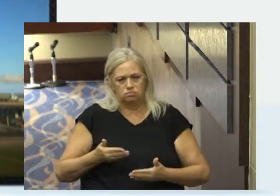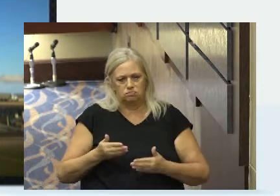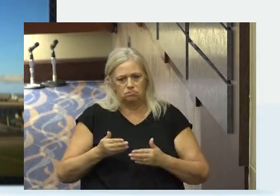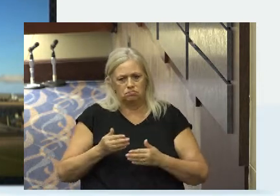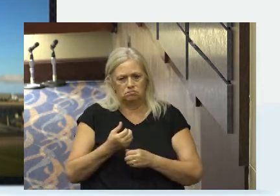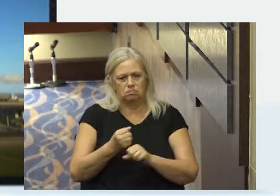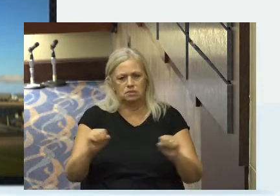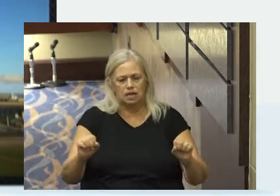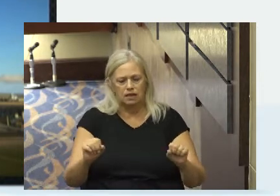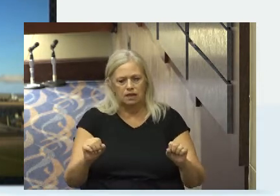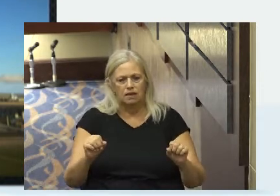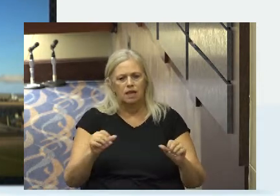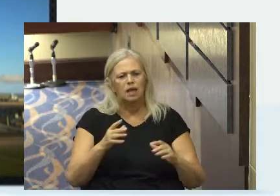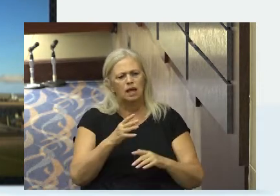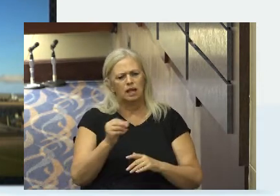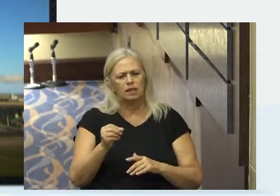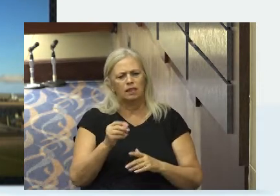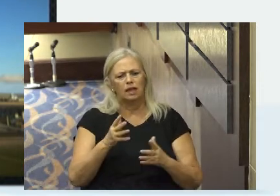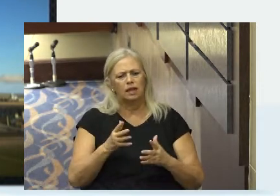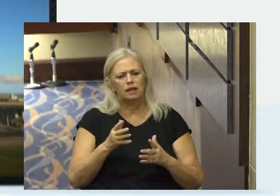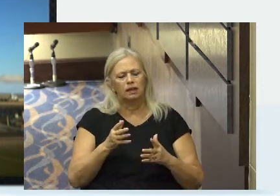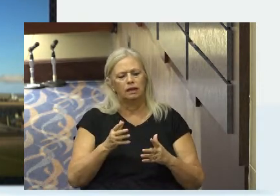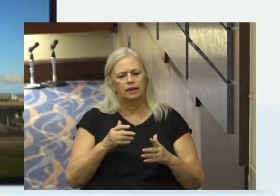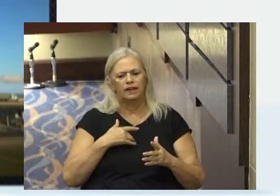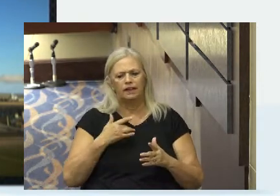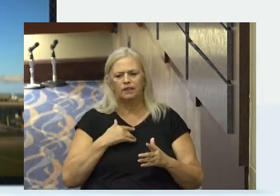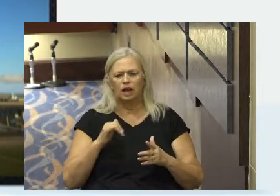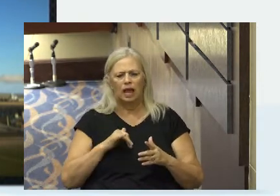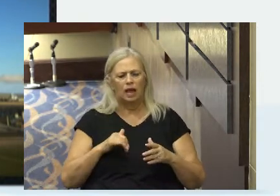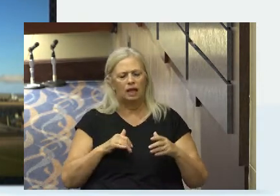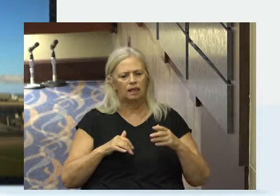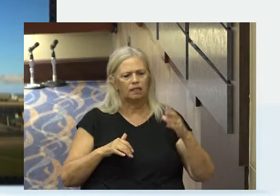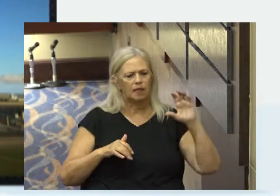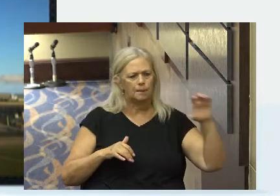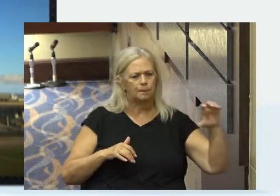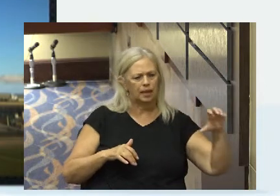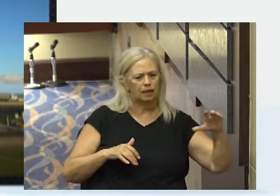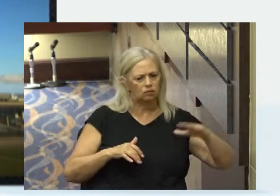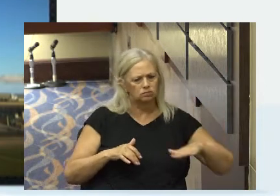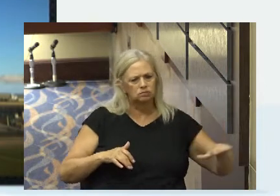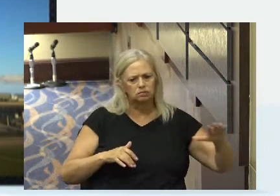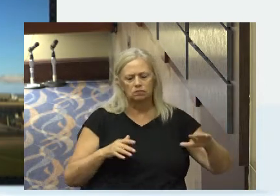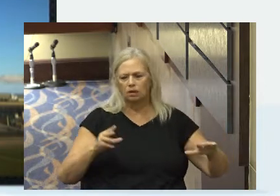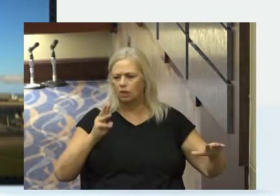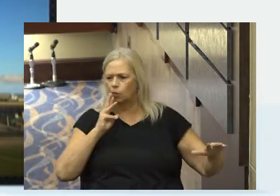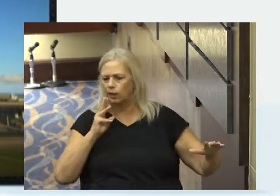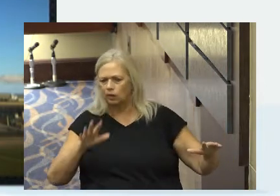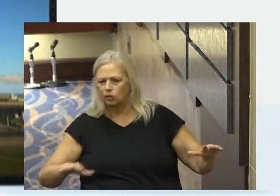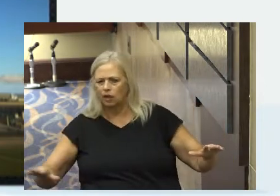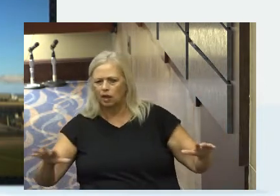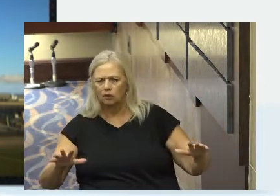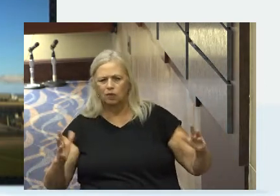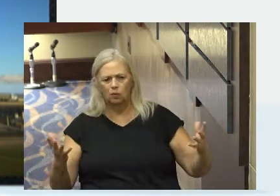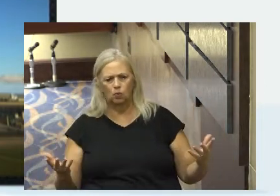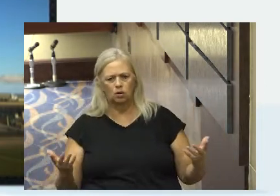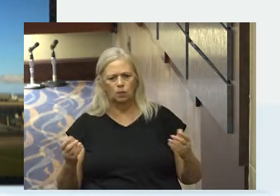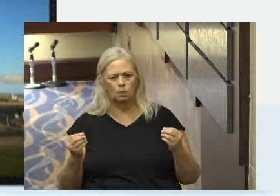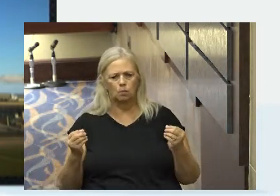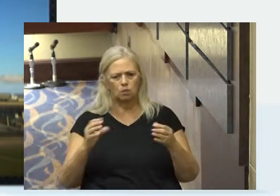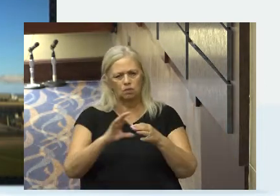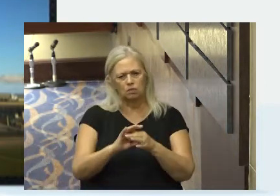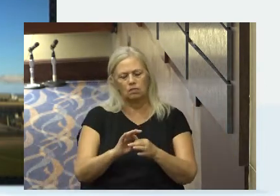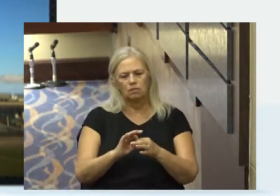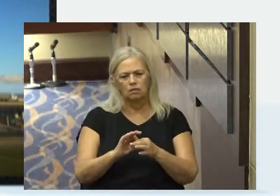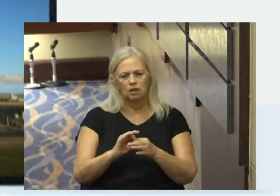was disconnected between the Baylor side and the Waco side, and they wanted something that more showcased downtown